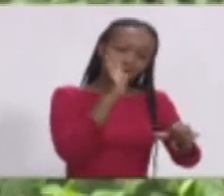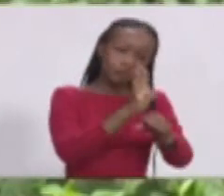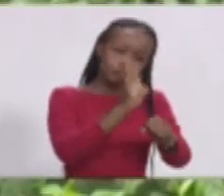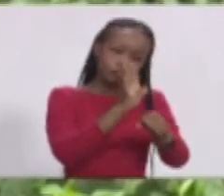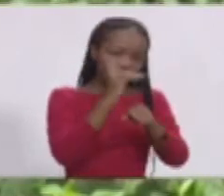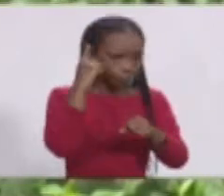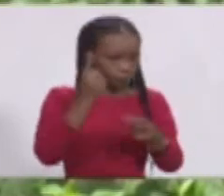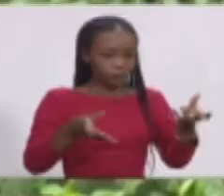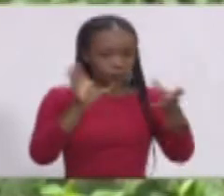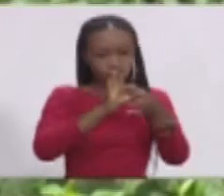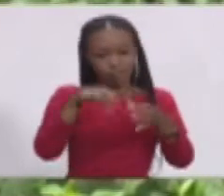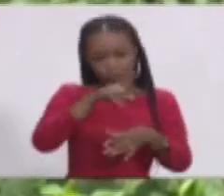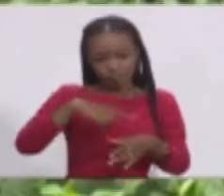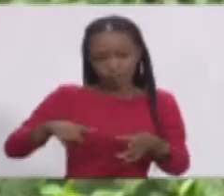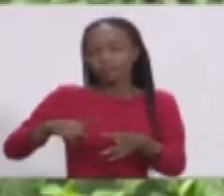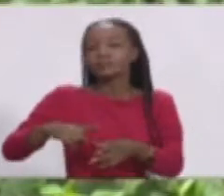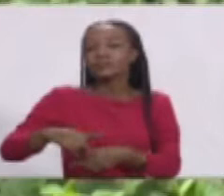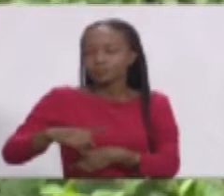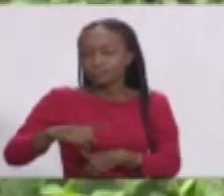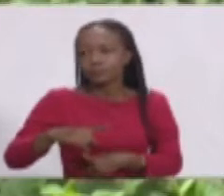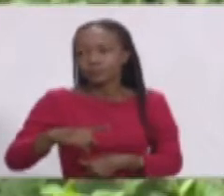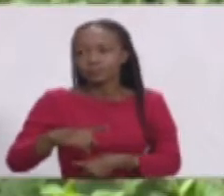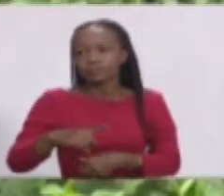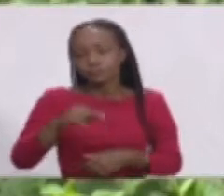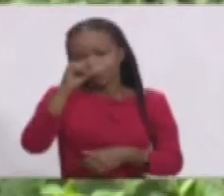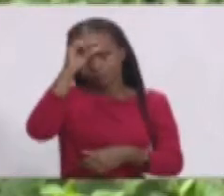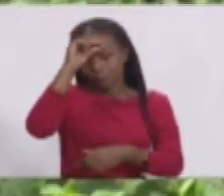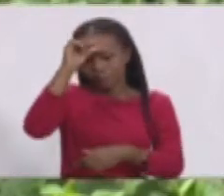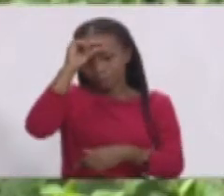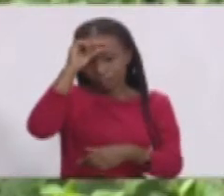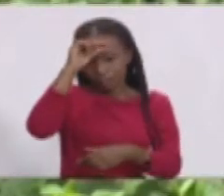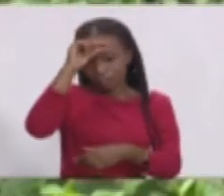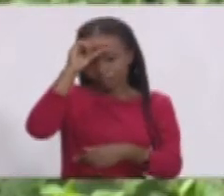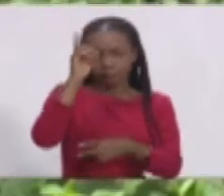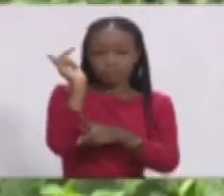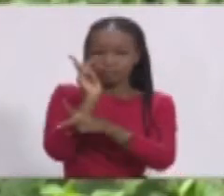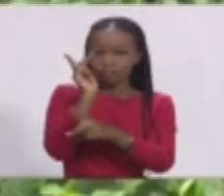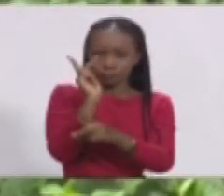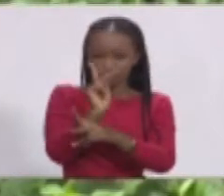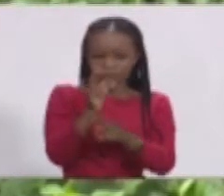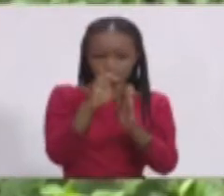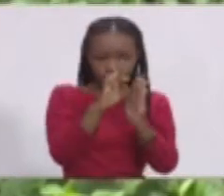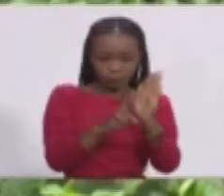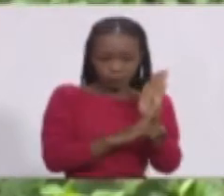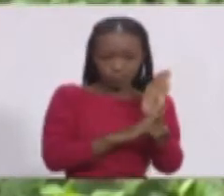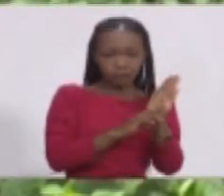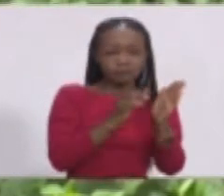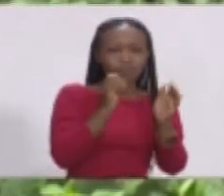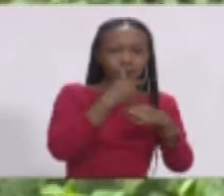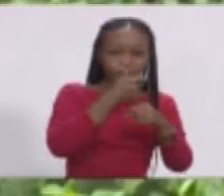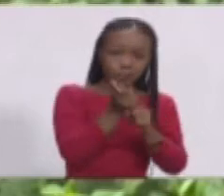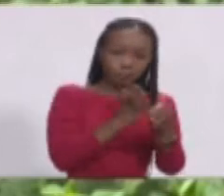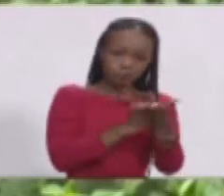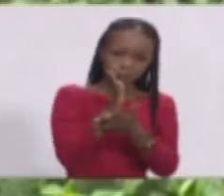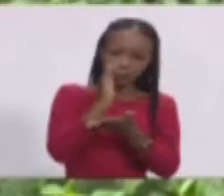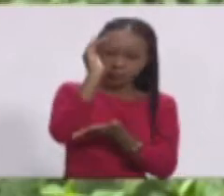time for us to just discuss on some of these ways that the government has put in place to ensure that we curb the cases of COVID-19. So really